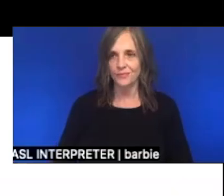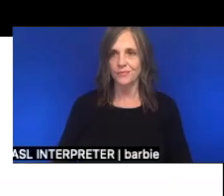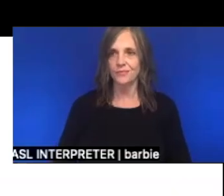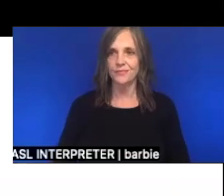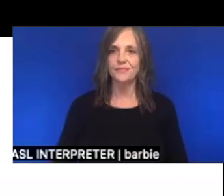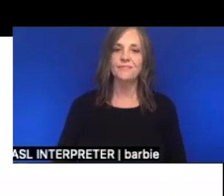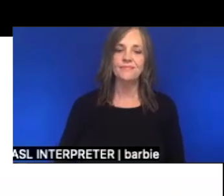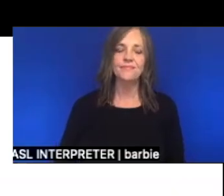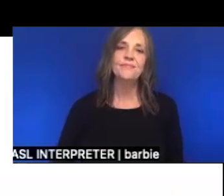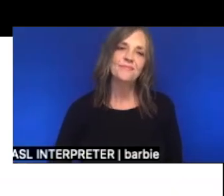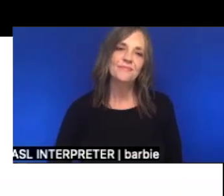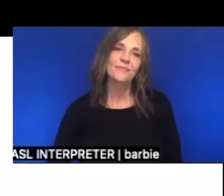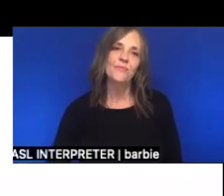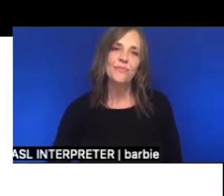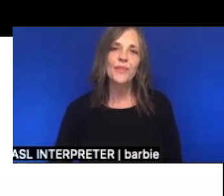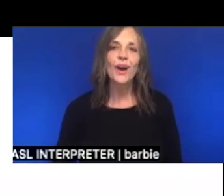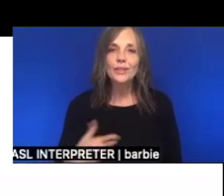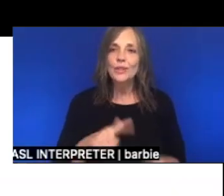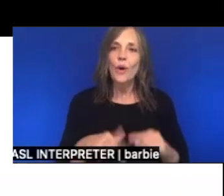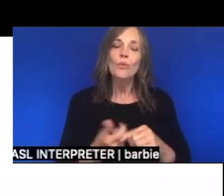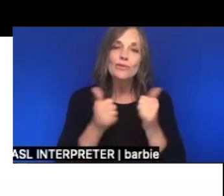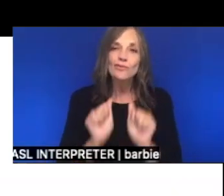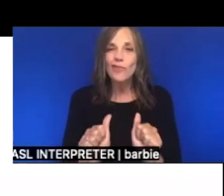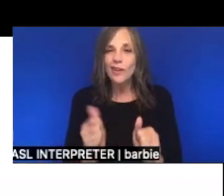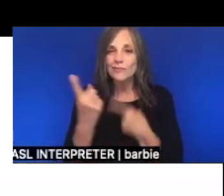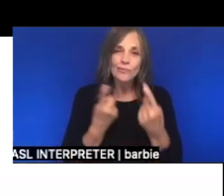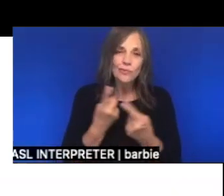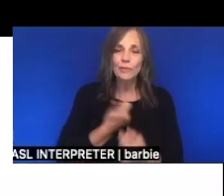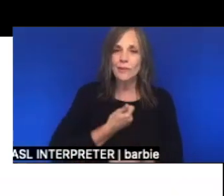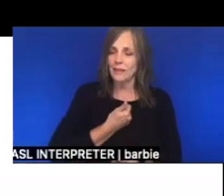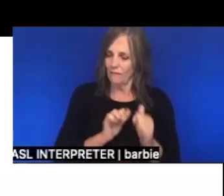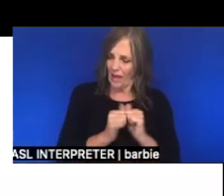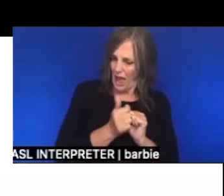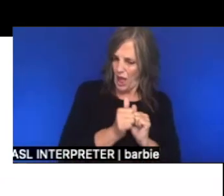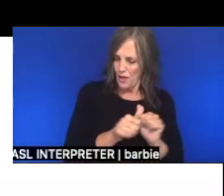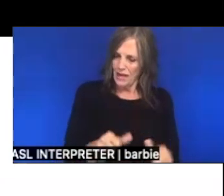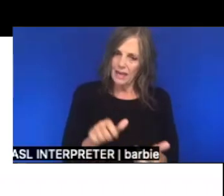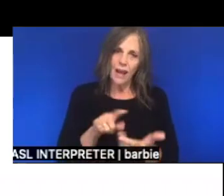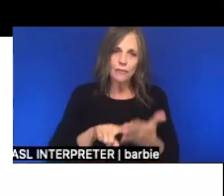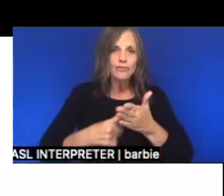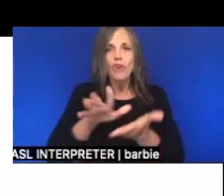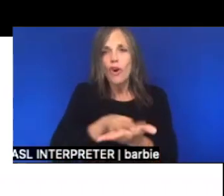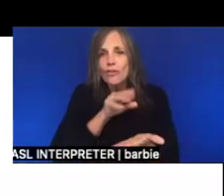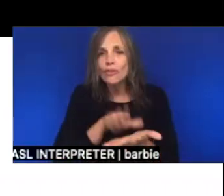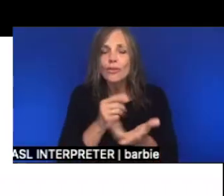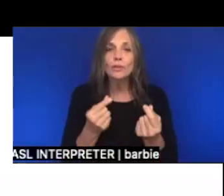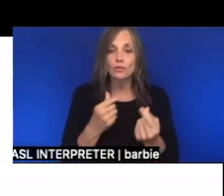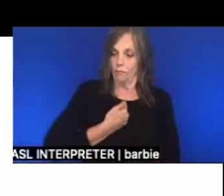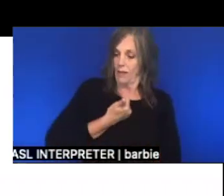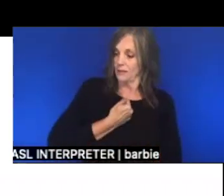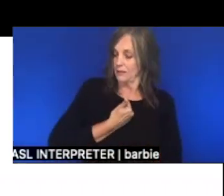When you are trying, if you're wondering yourself, okay, how can I start learning? Should I do it on my own? Should